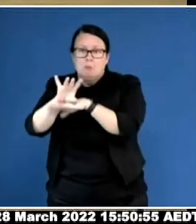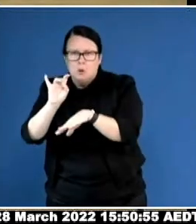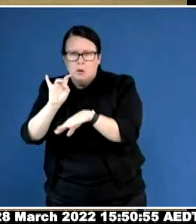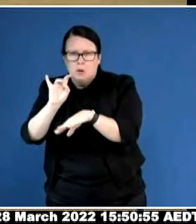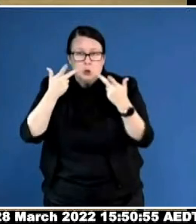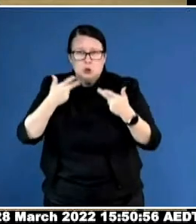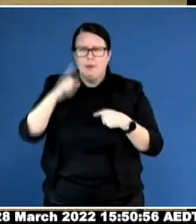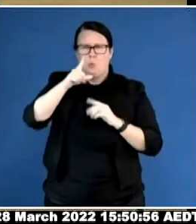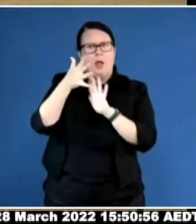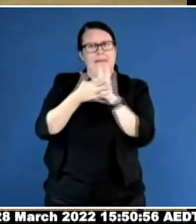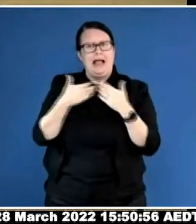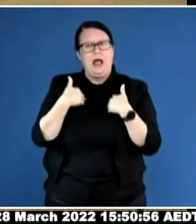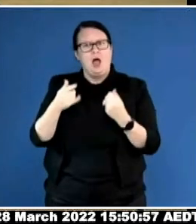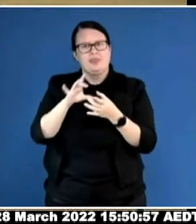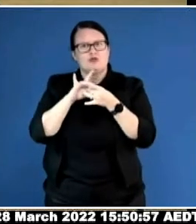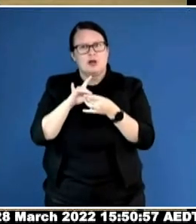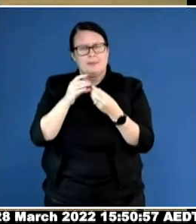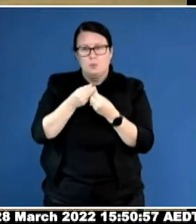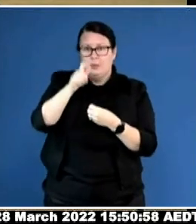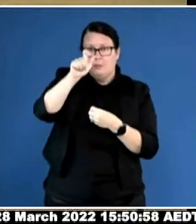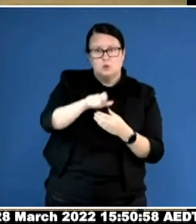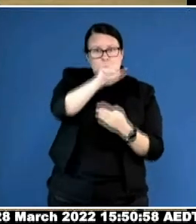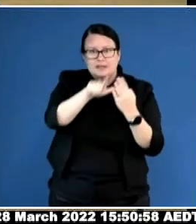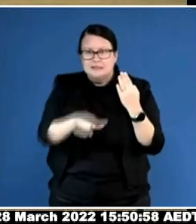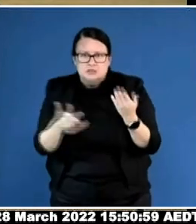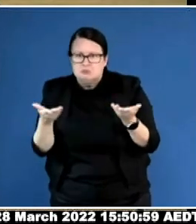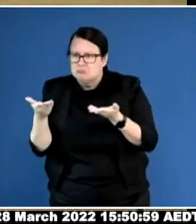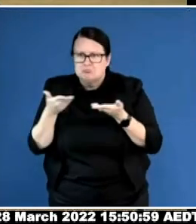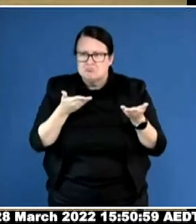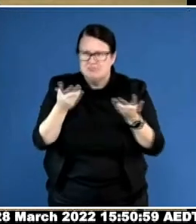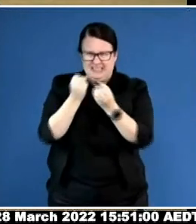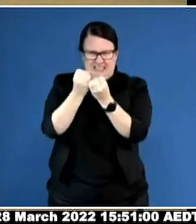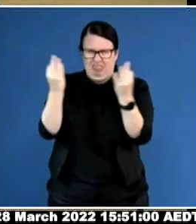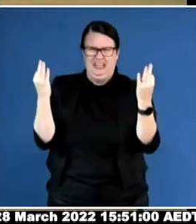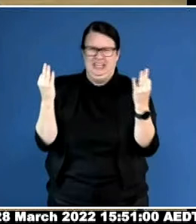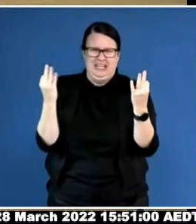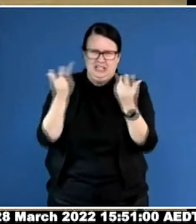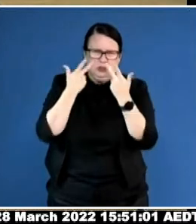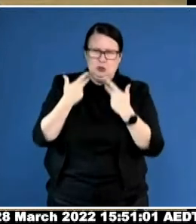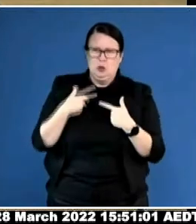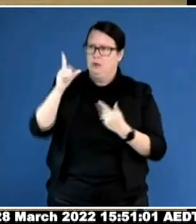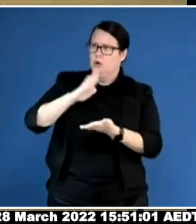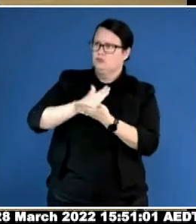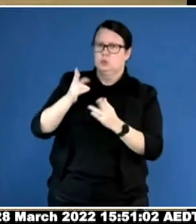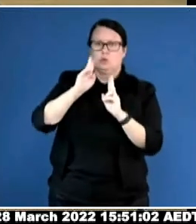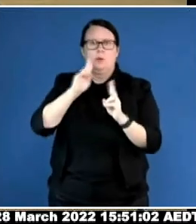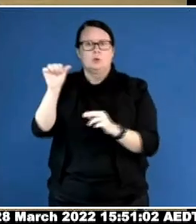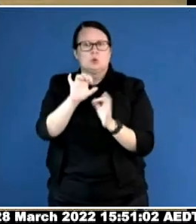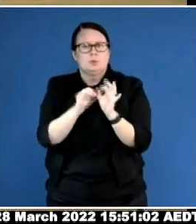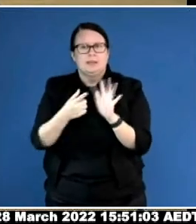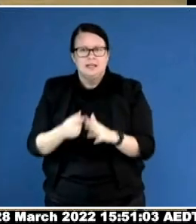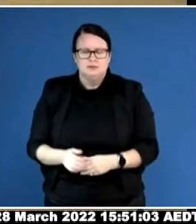healthy, intimate relationship or ordinary life experience when physically immobile. My family tolerated